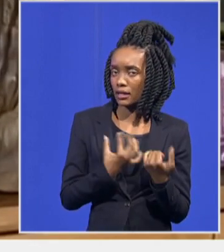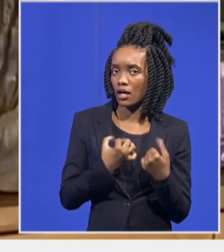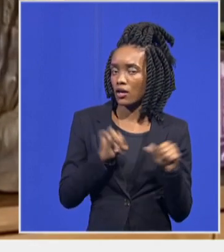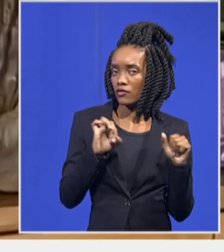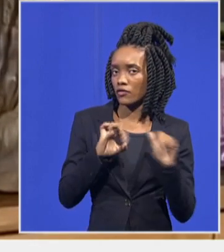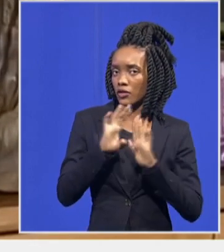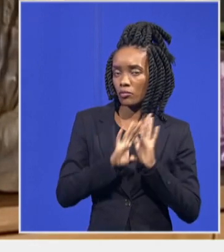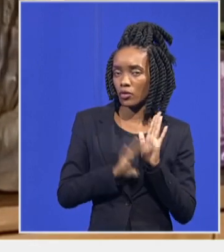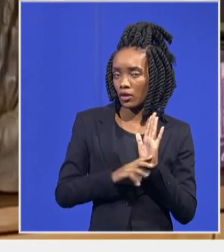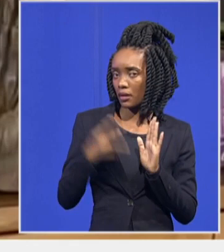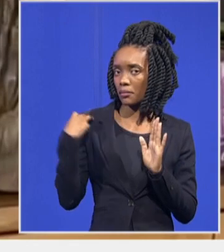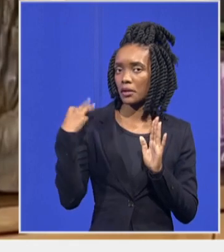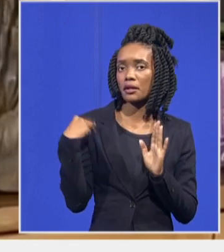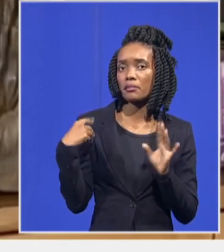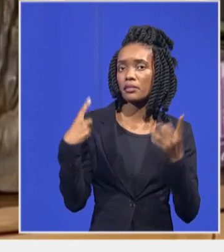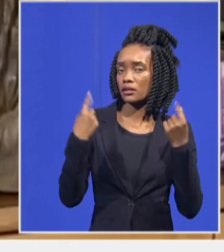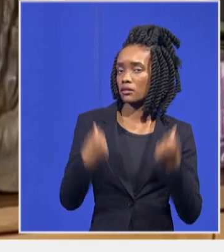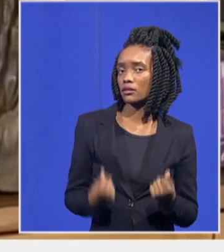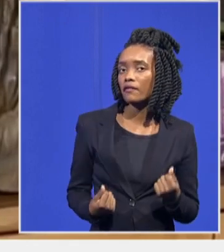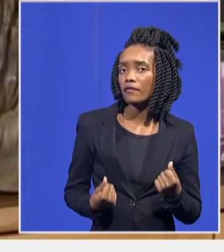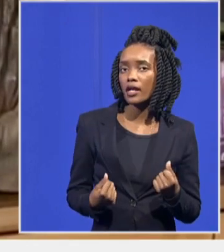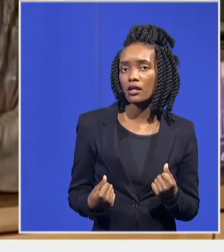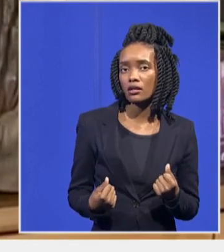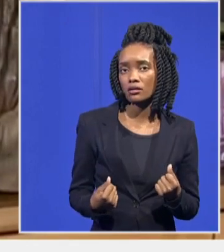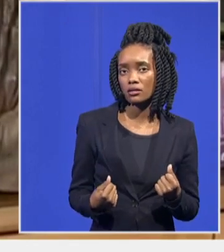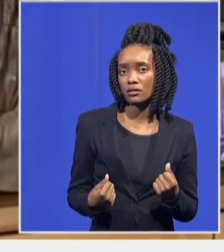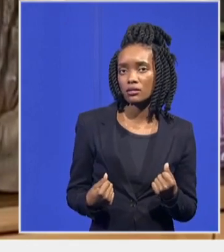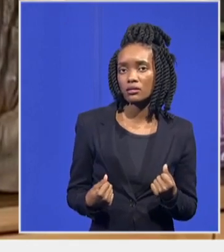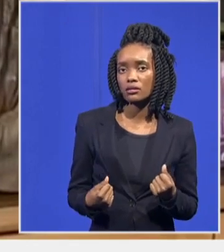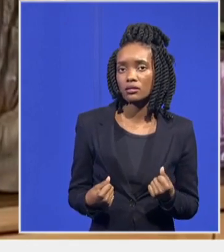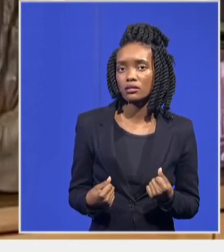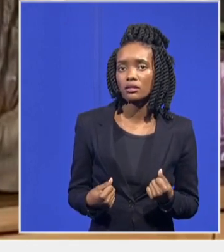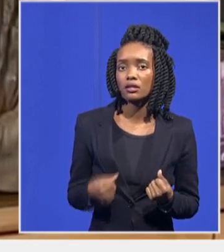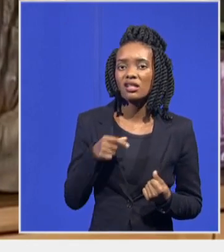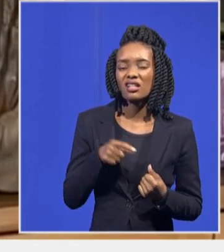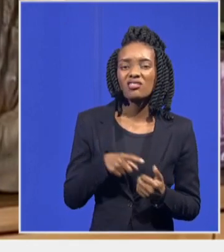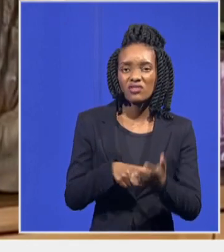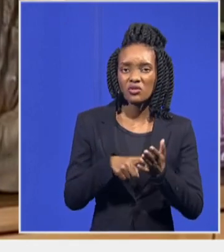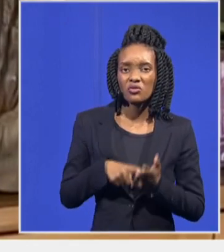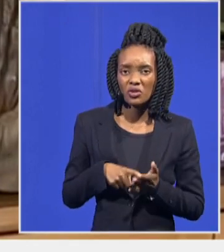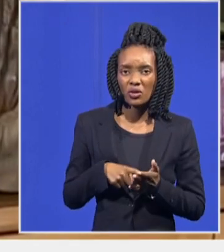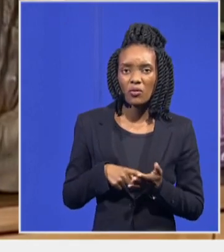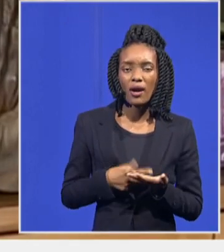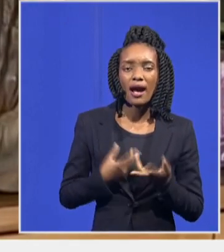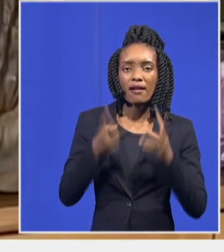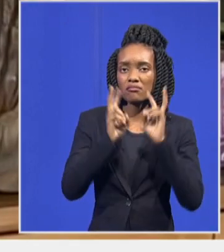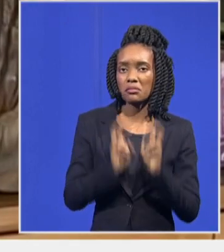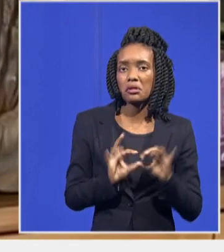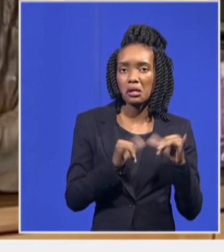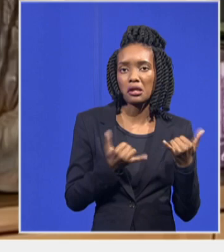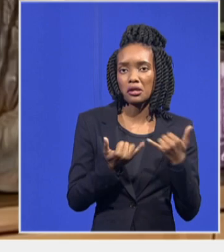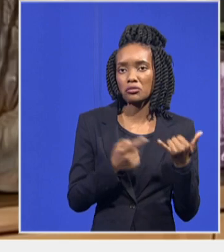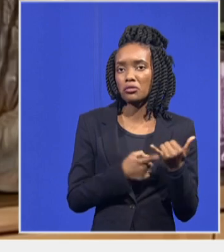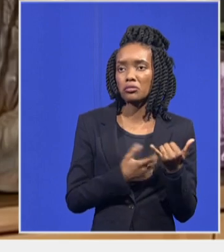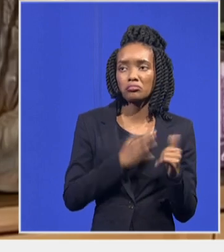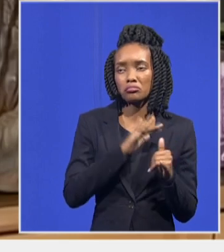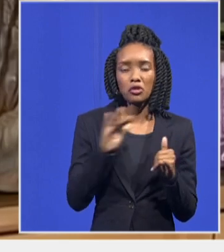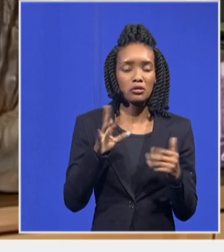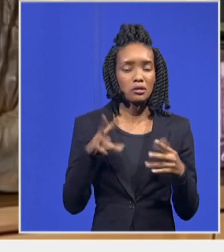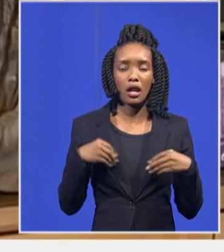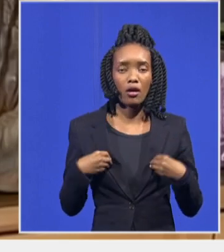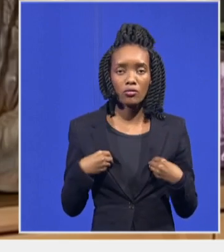of Finance, and within which is contained a requirement that Eskom is no longer going to be